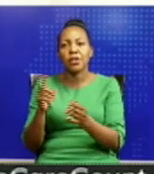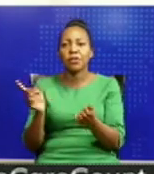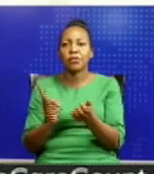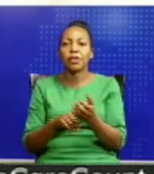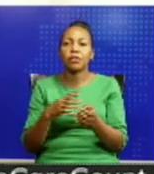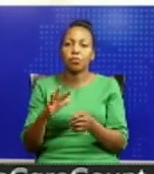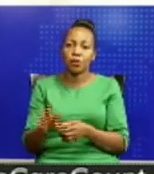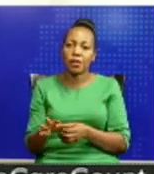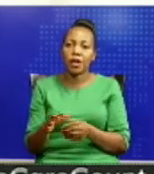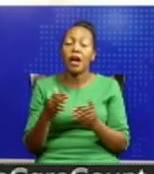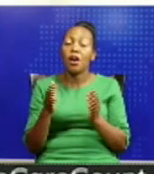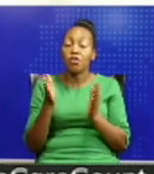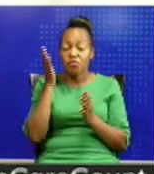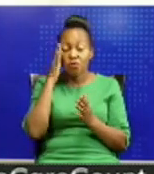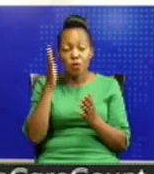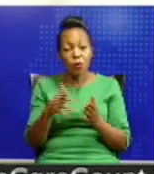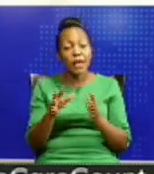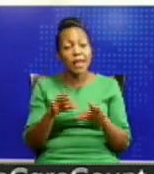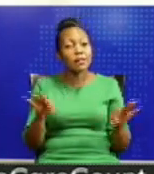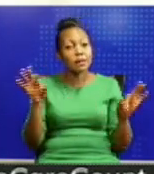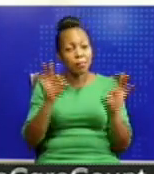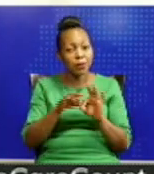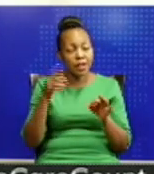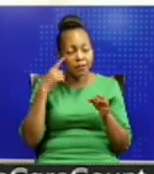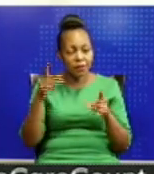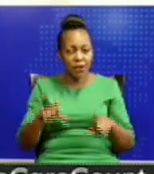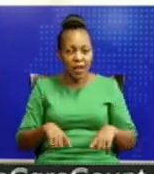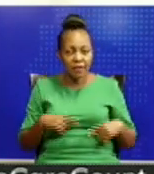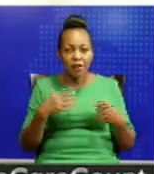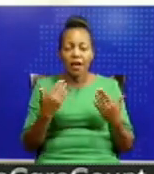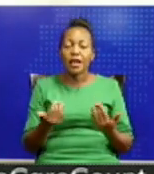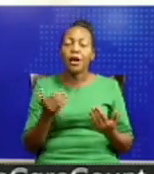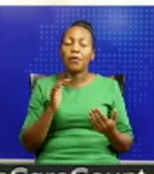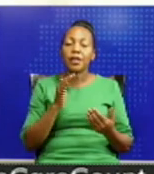live without it. So if in our budgeting